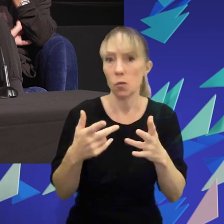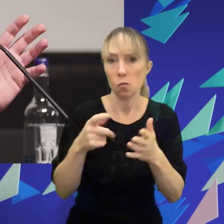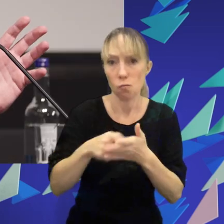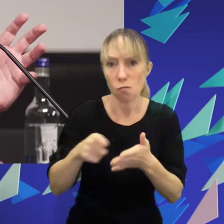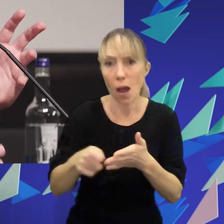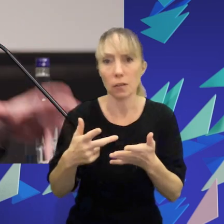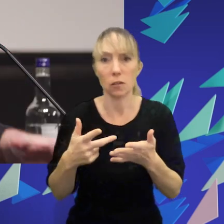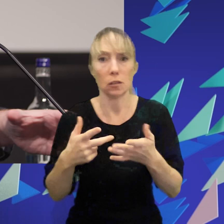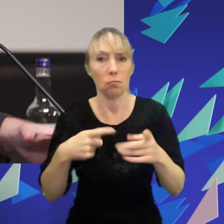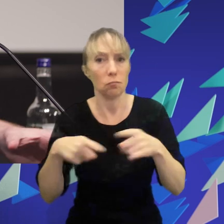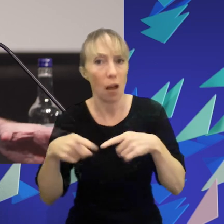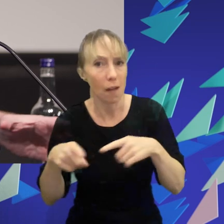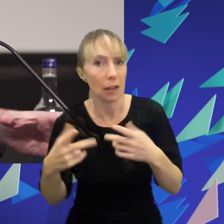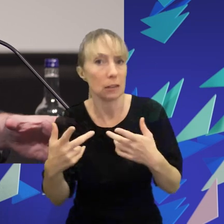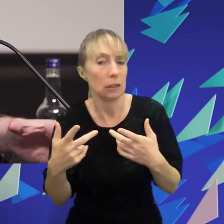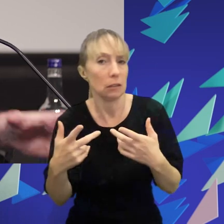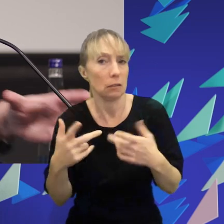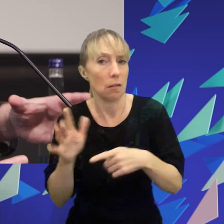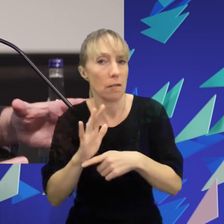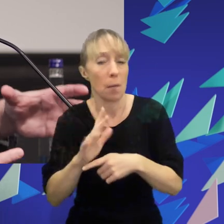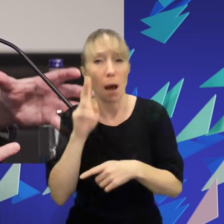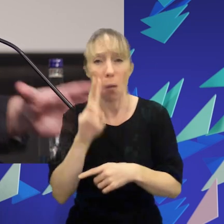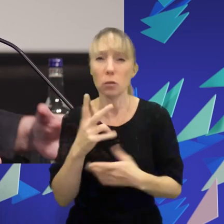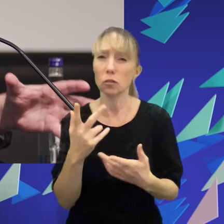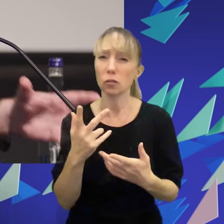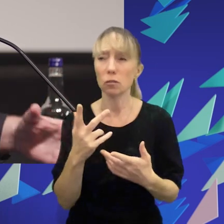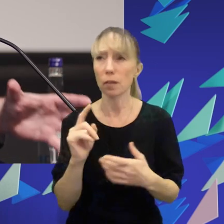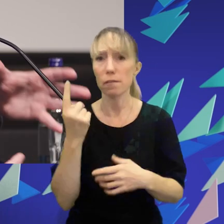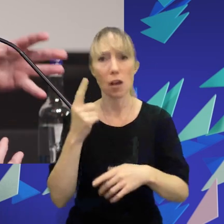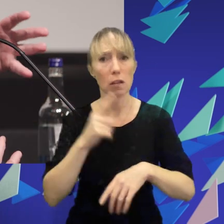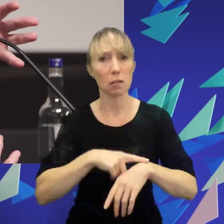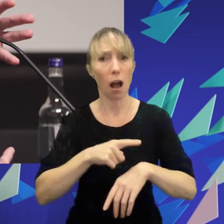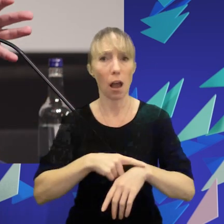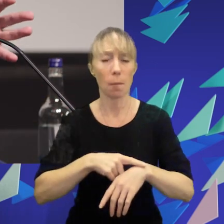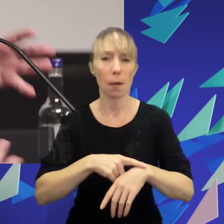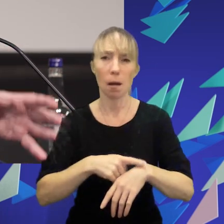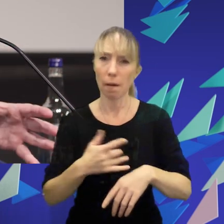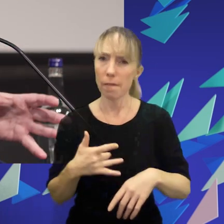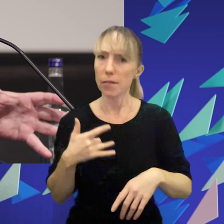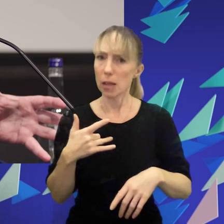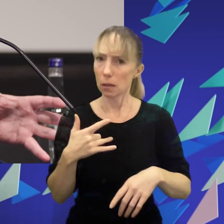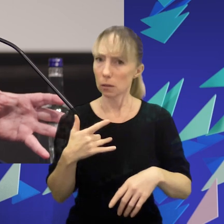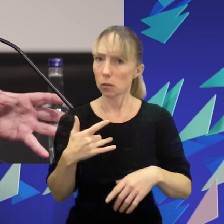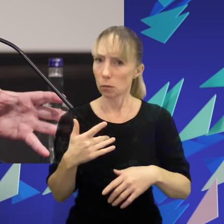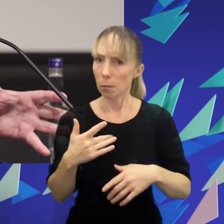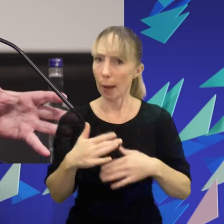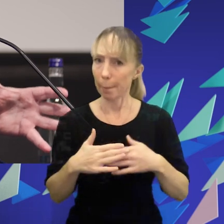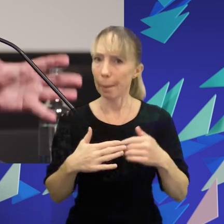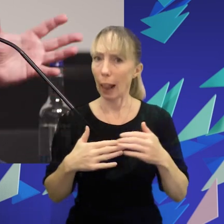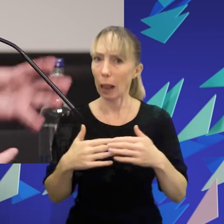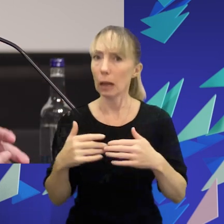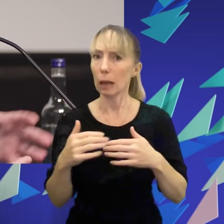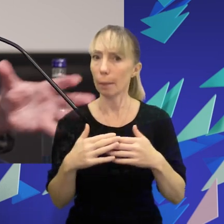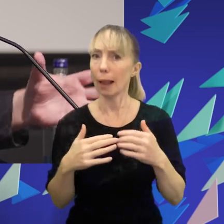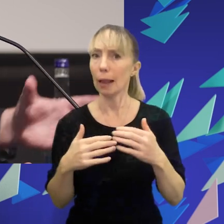film. Watching it the first time, I just thought this feels like a work that you've been building up to for decades, and that